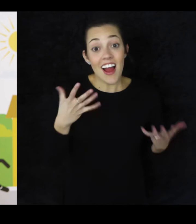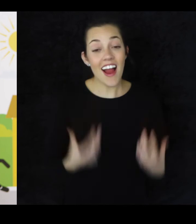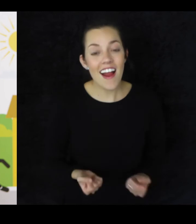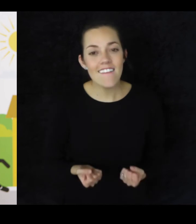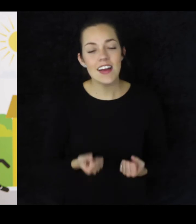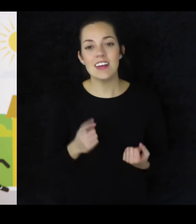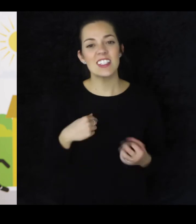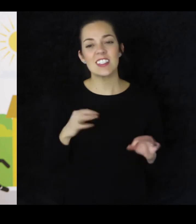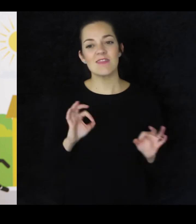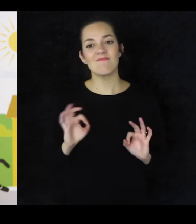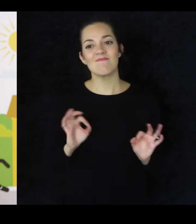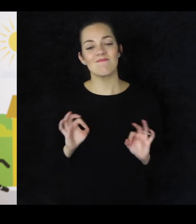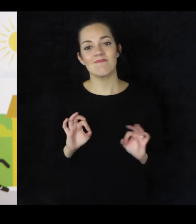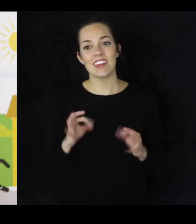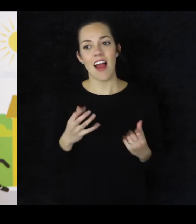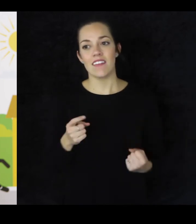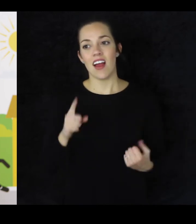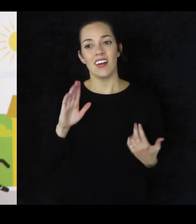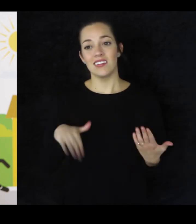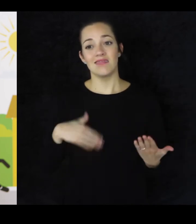I don't think I've had that since